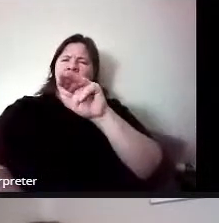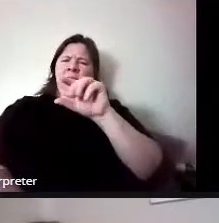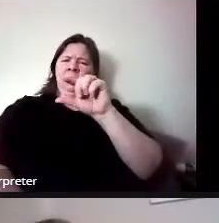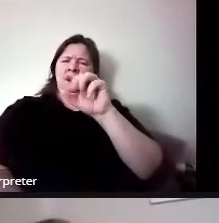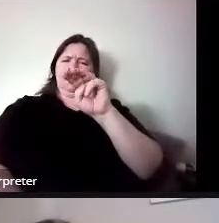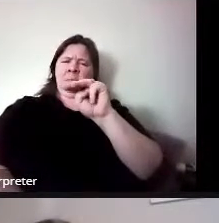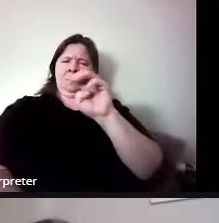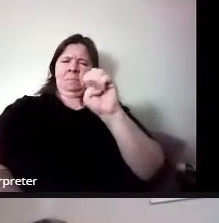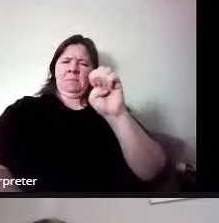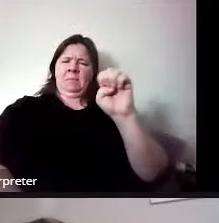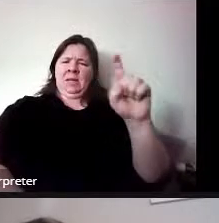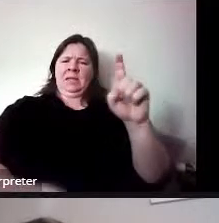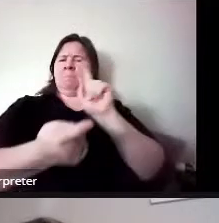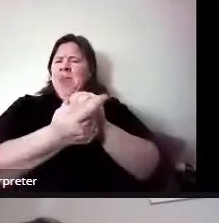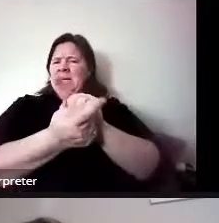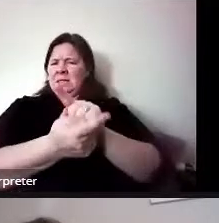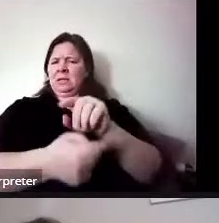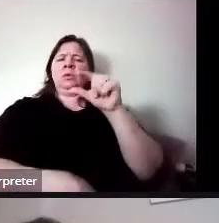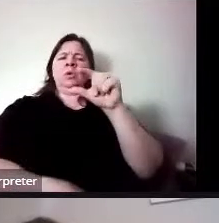that